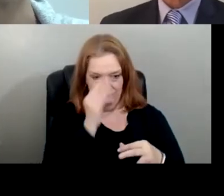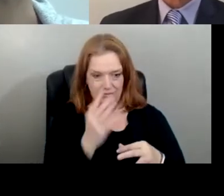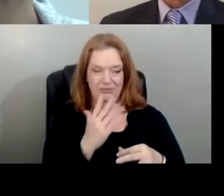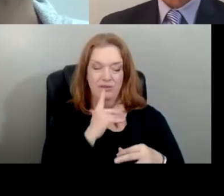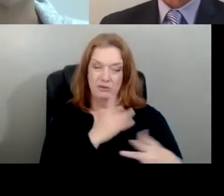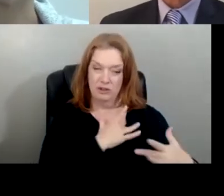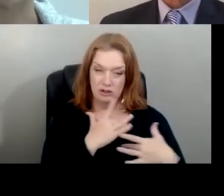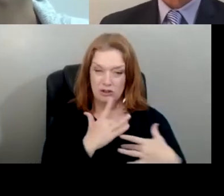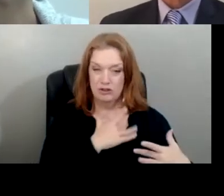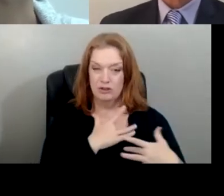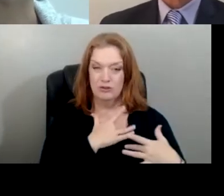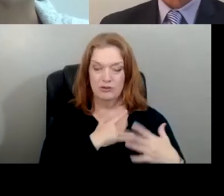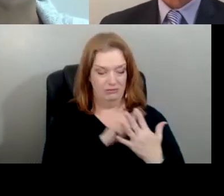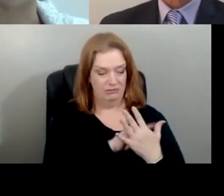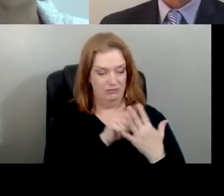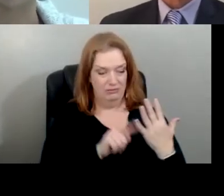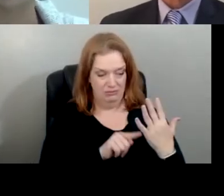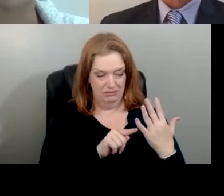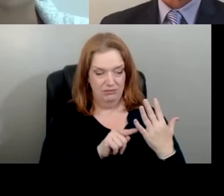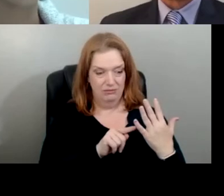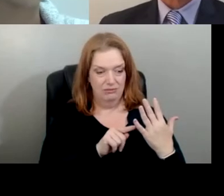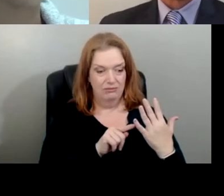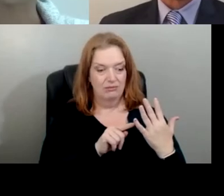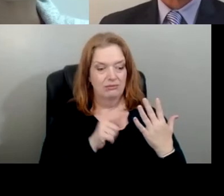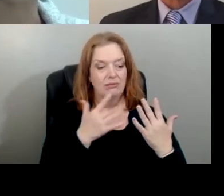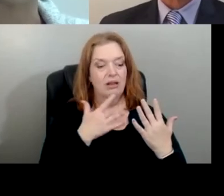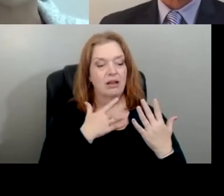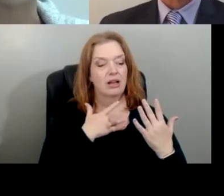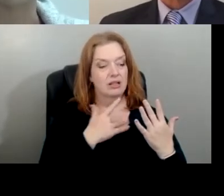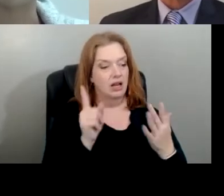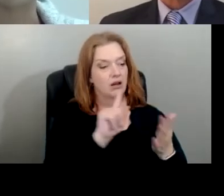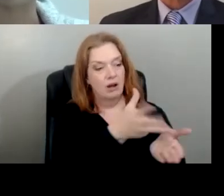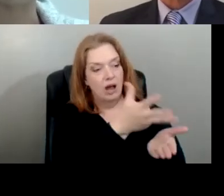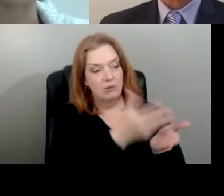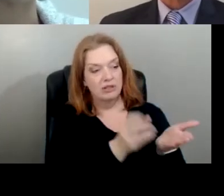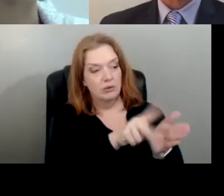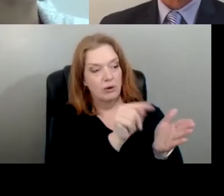the identifiers that lead up to missing murdered because of the lack of